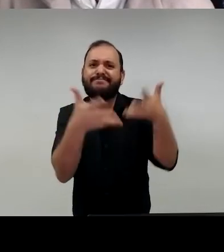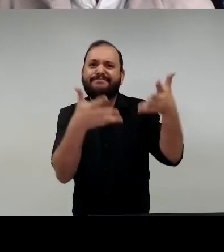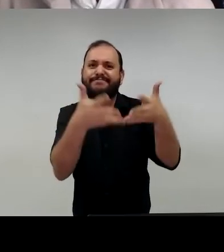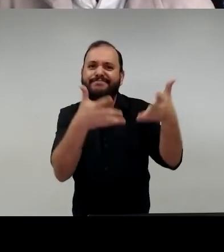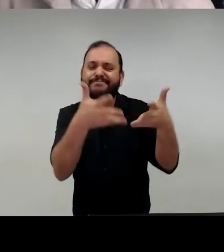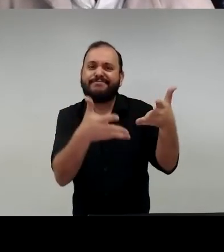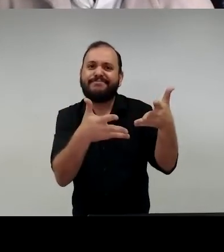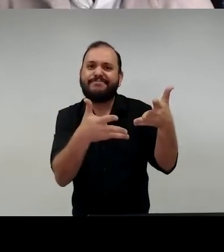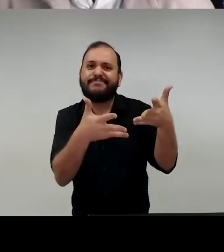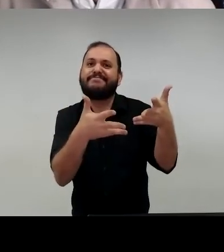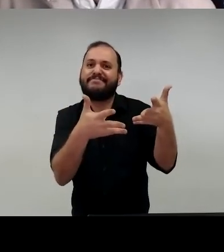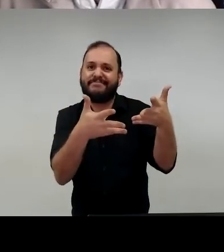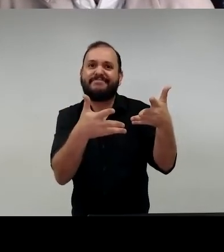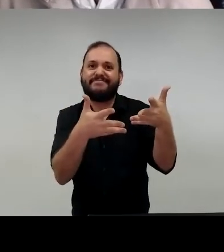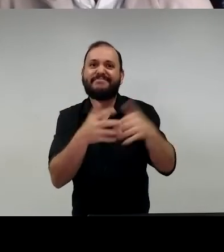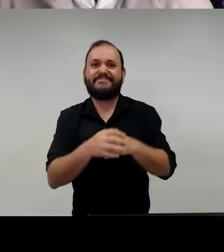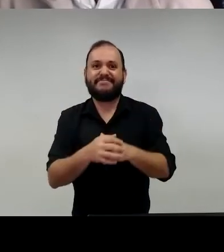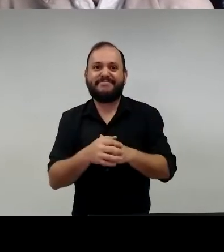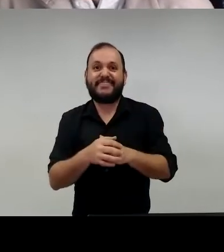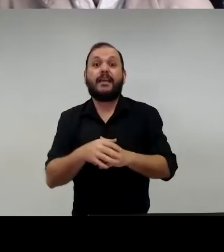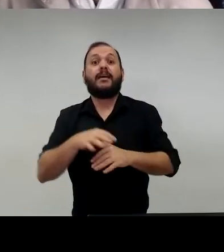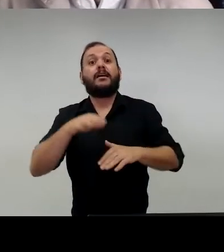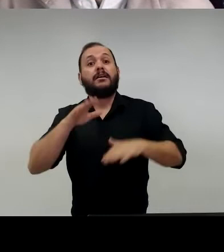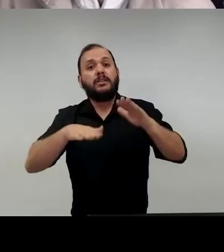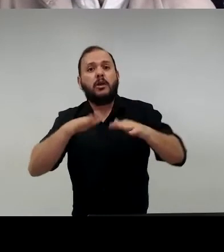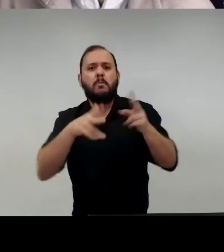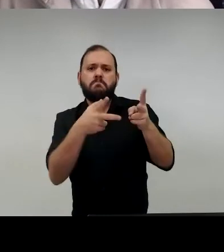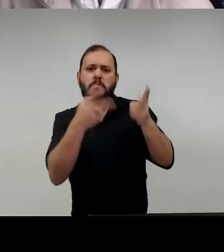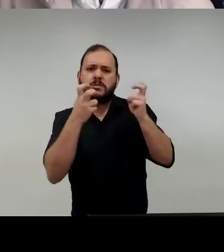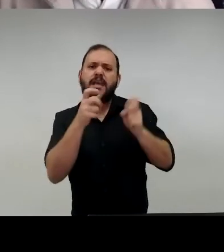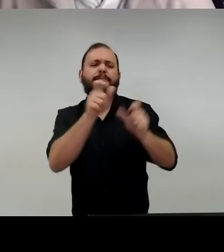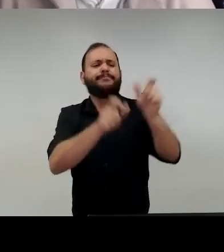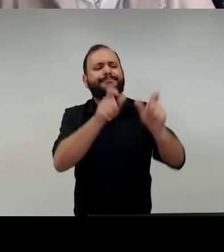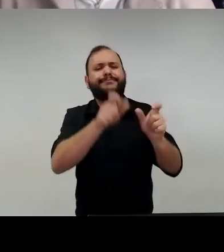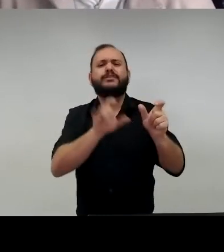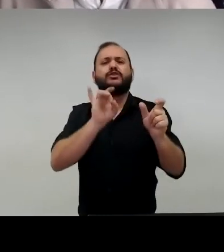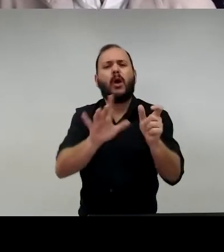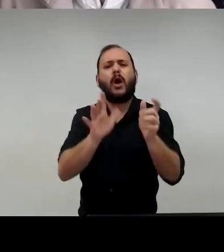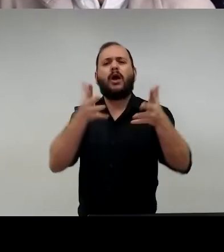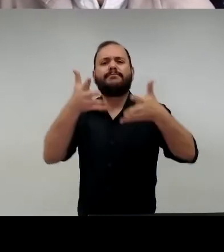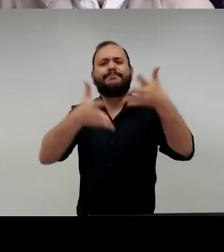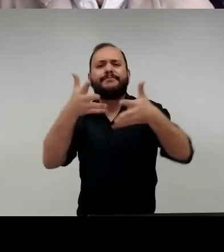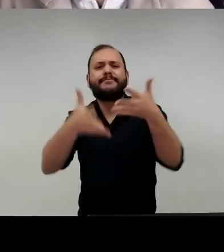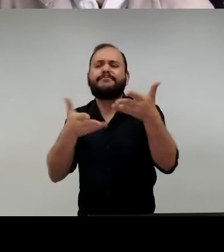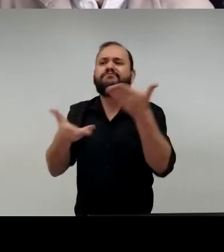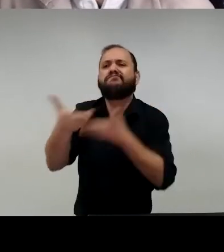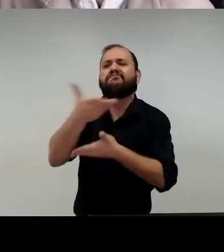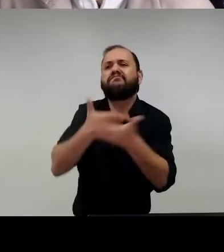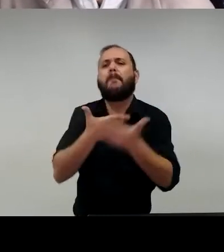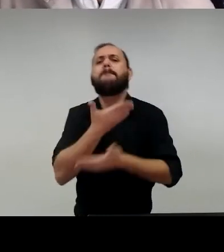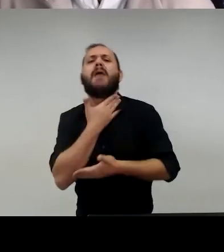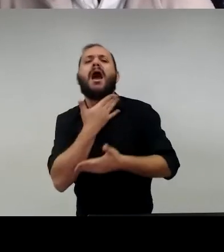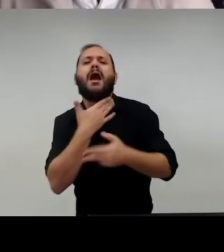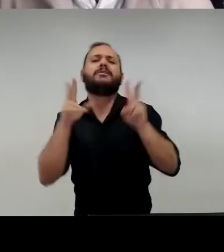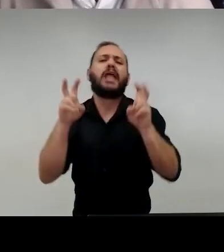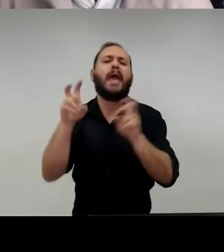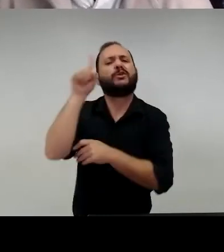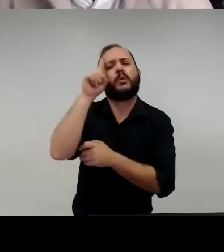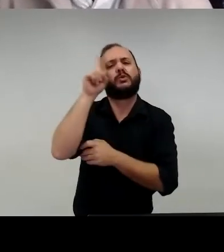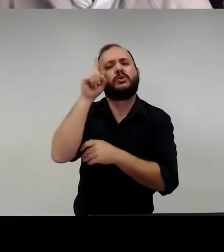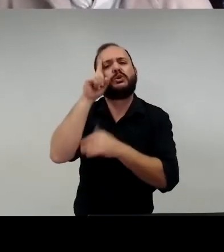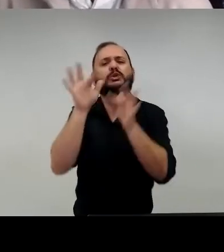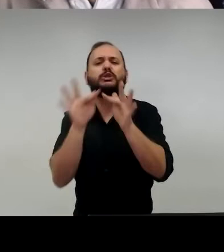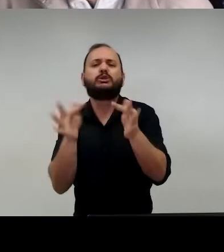more for everyday conversation with their parents, with their family, etc., perhaps not specialized languages. And